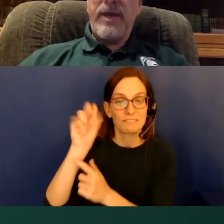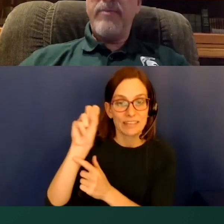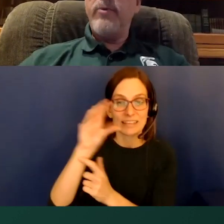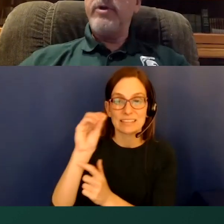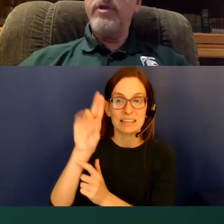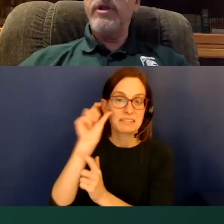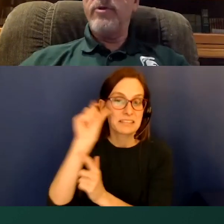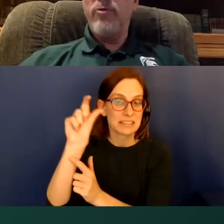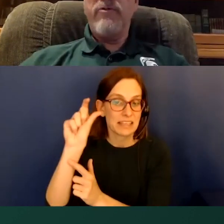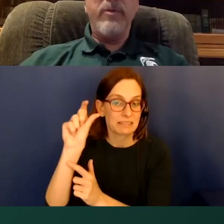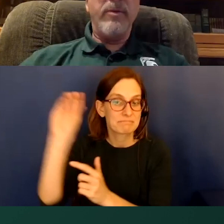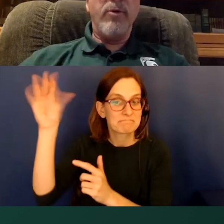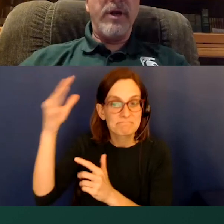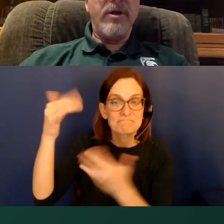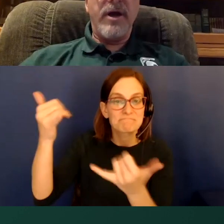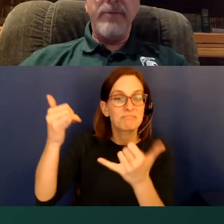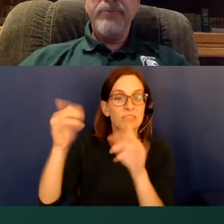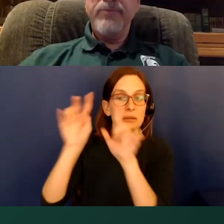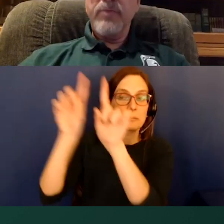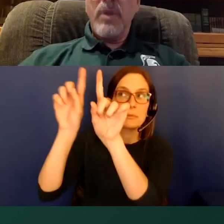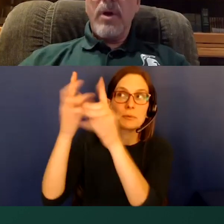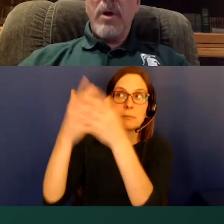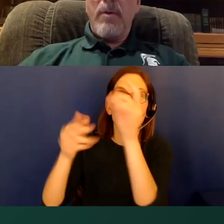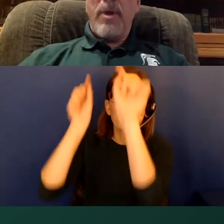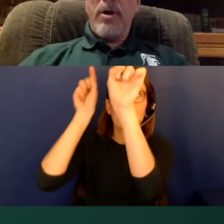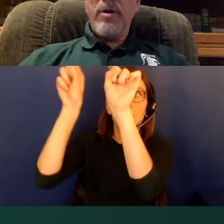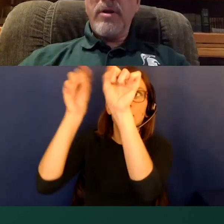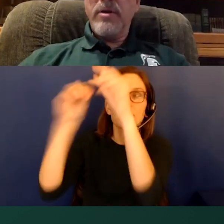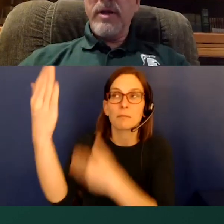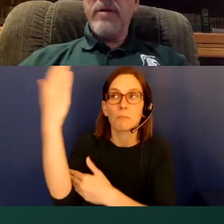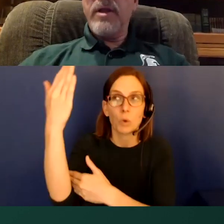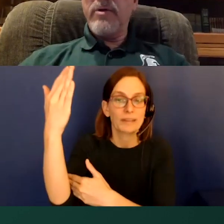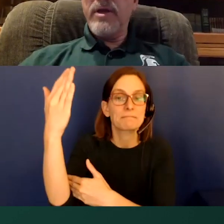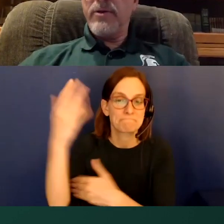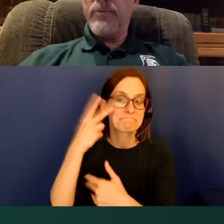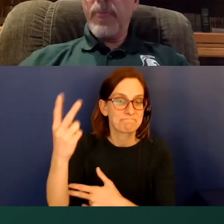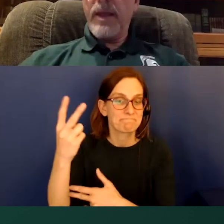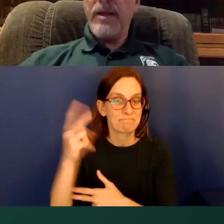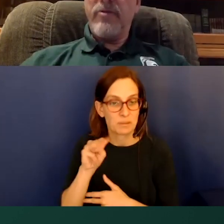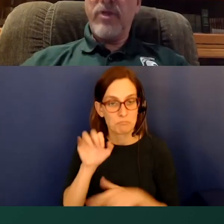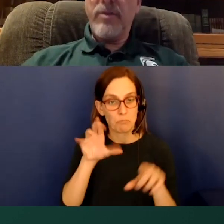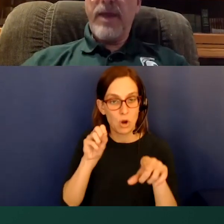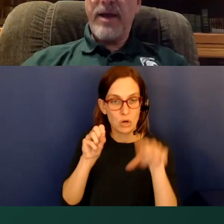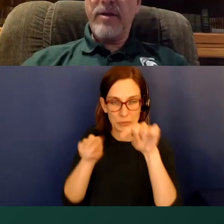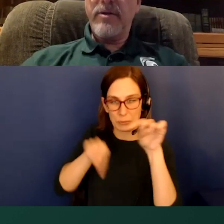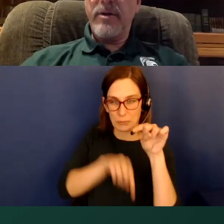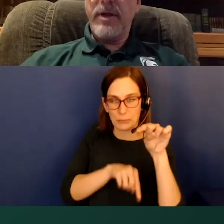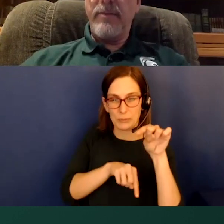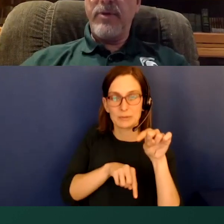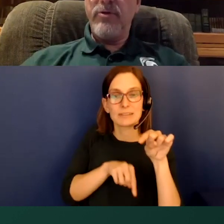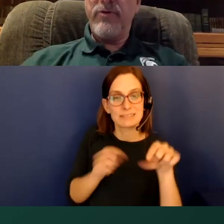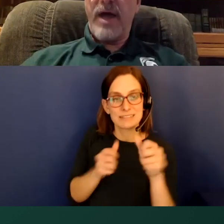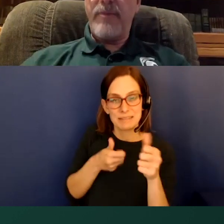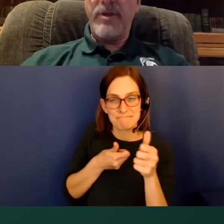see that, but we do see the two of them in the morning sky. Mars is down here. It has just passed